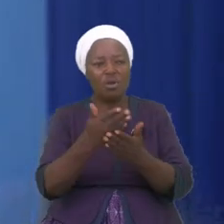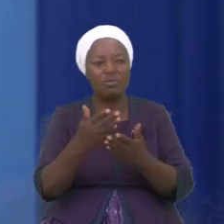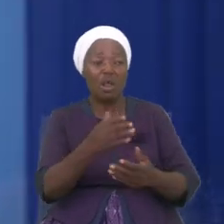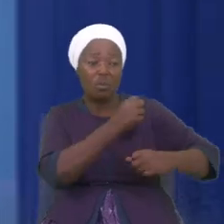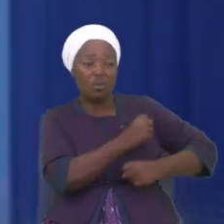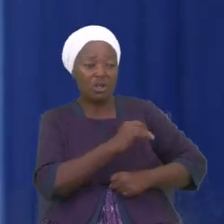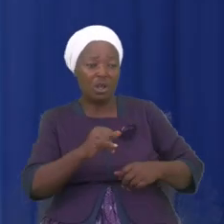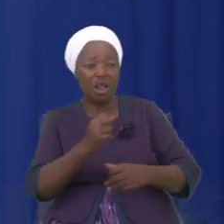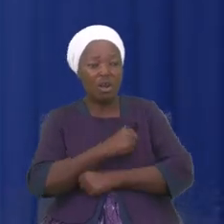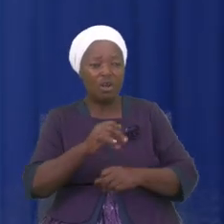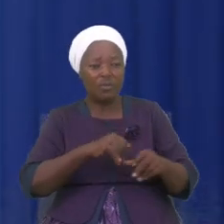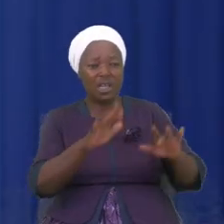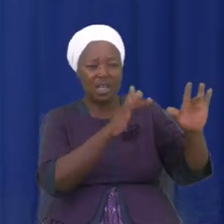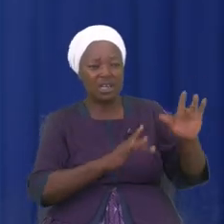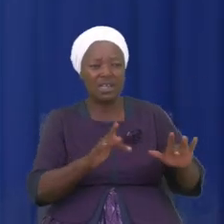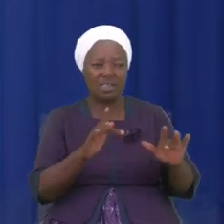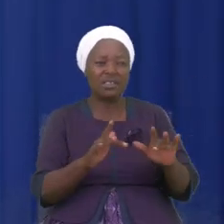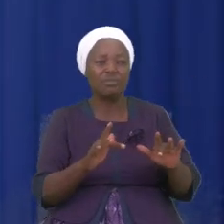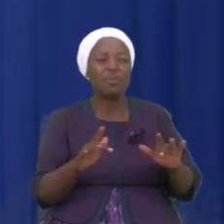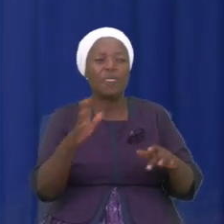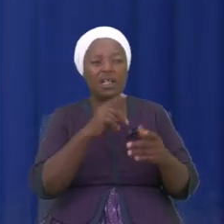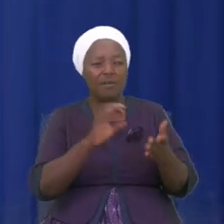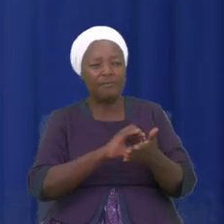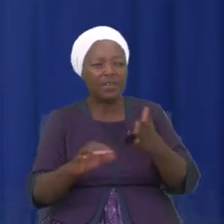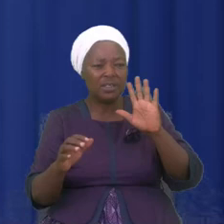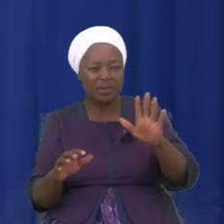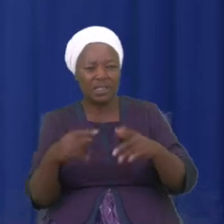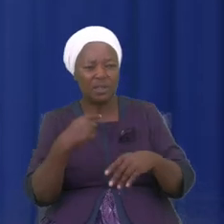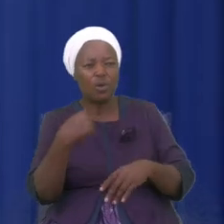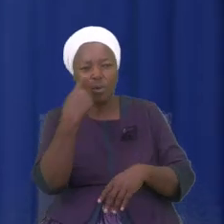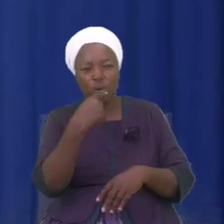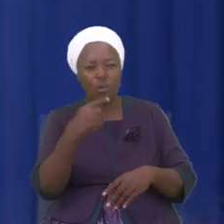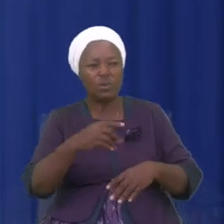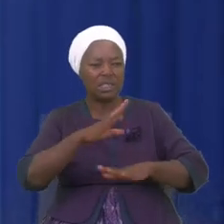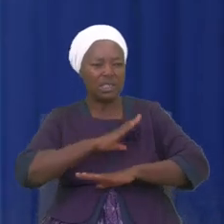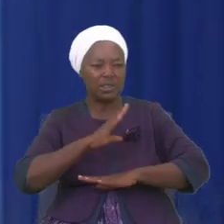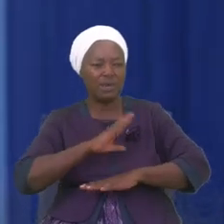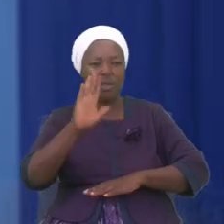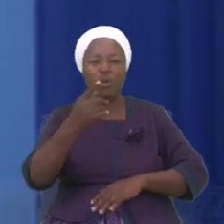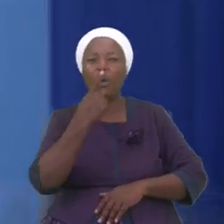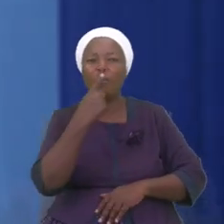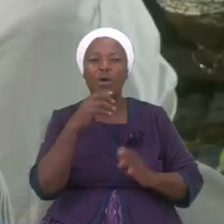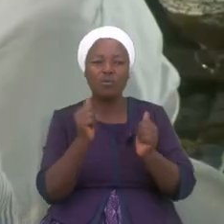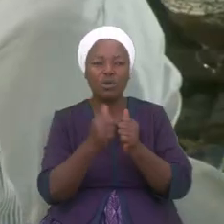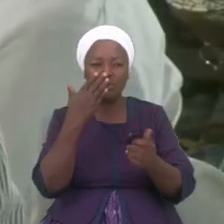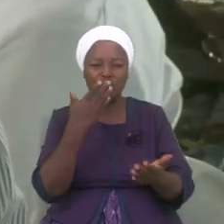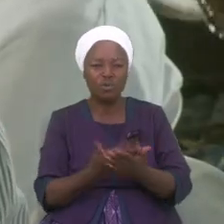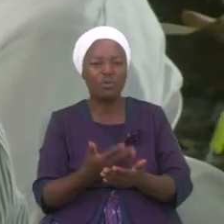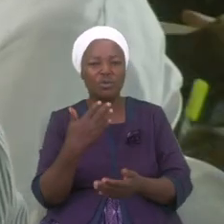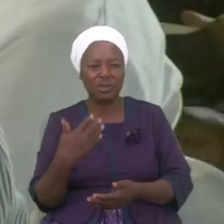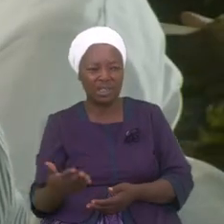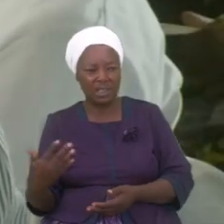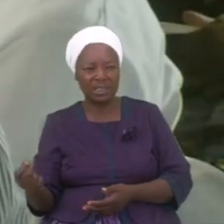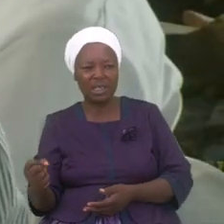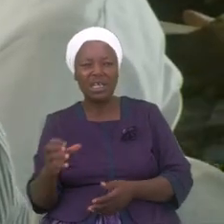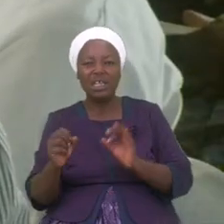verse 5, it says, who satisfies thy mouth with good things. If you've been living